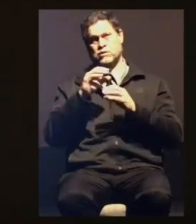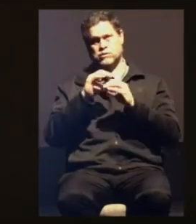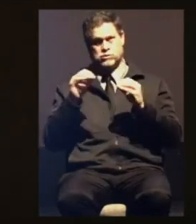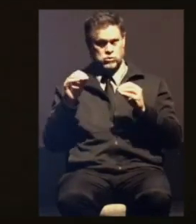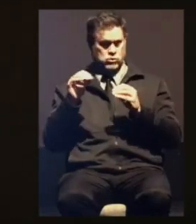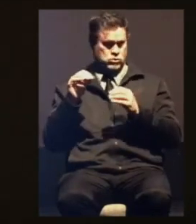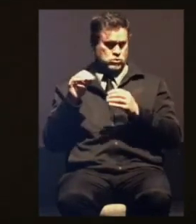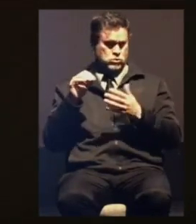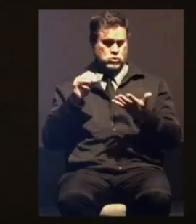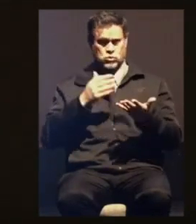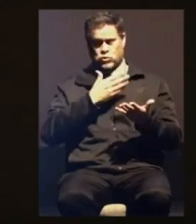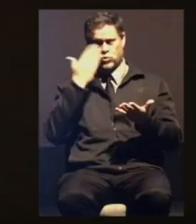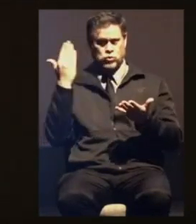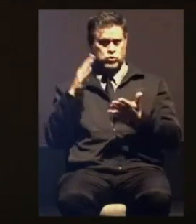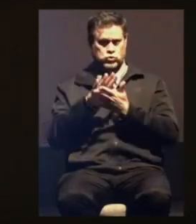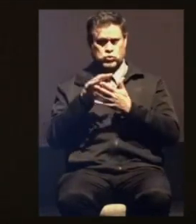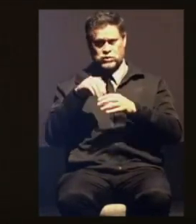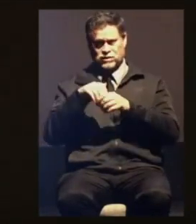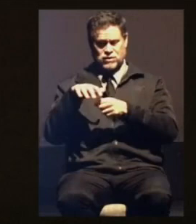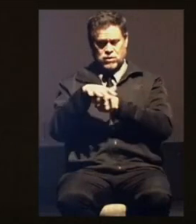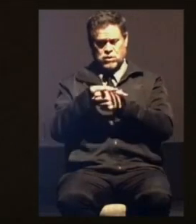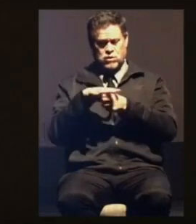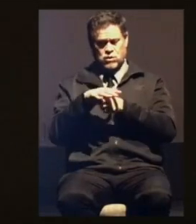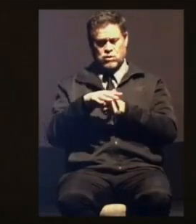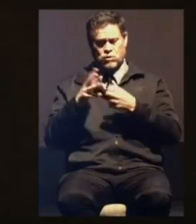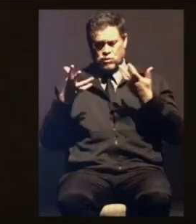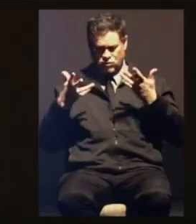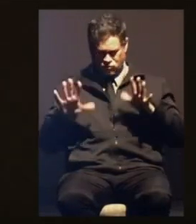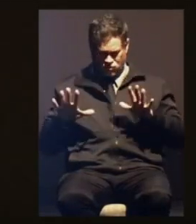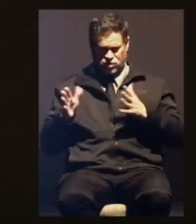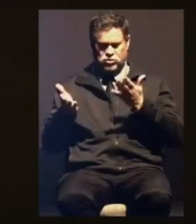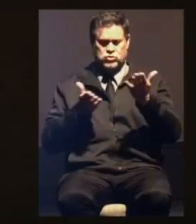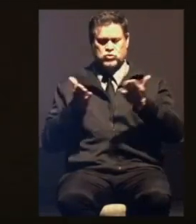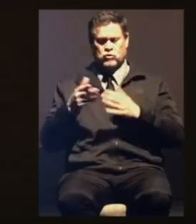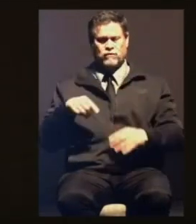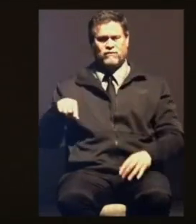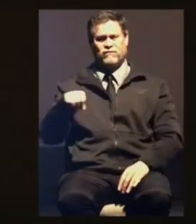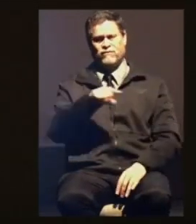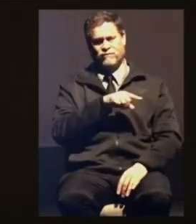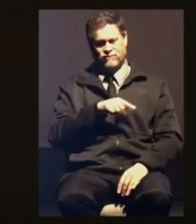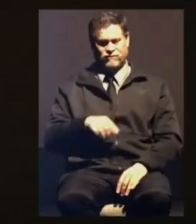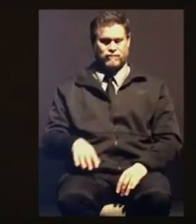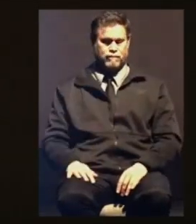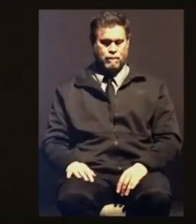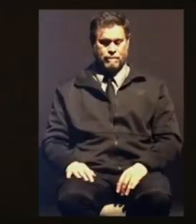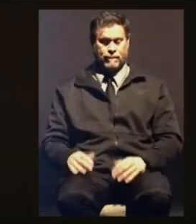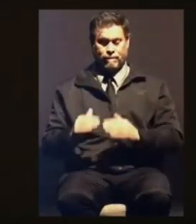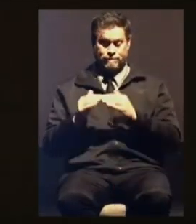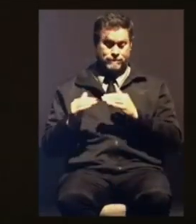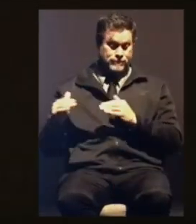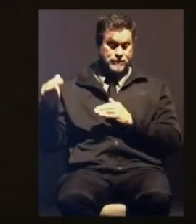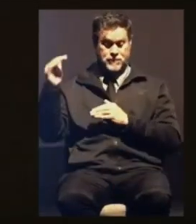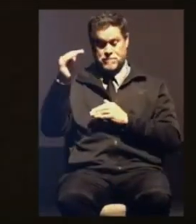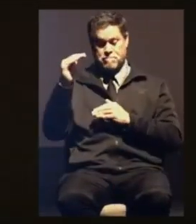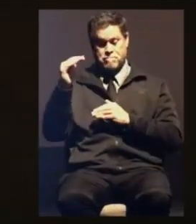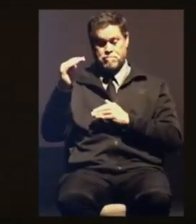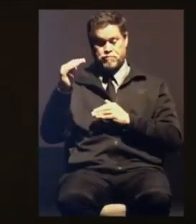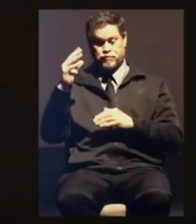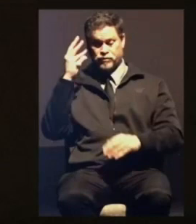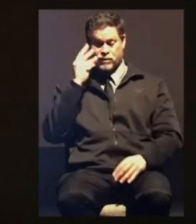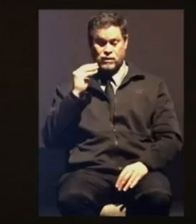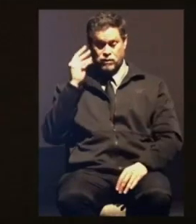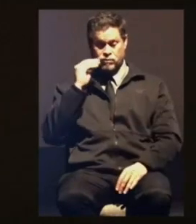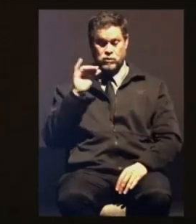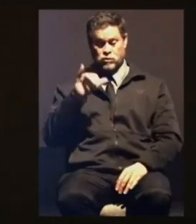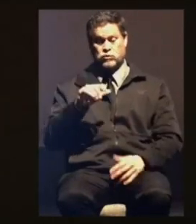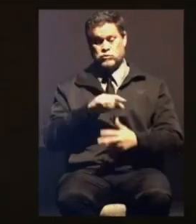at. There's not a school in the region that we haven't served. And beyond those, the experience